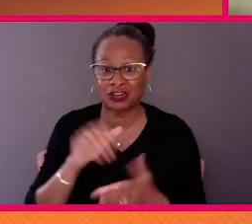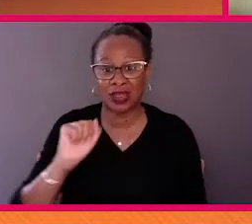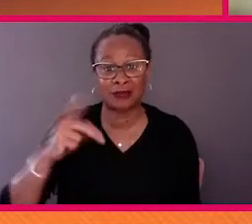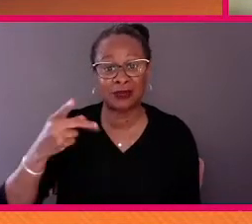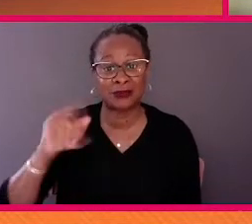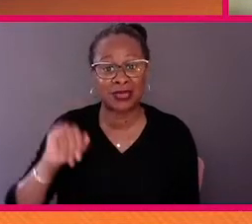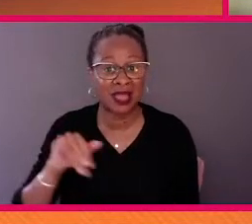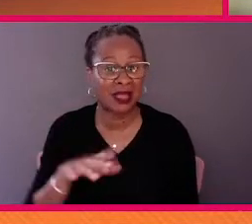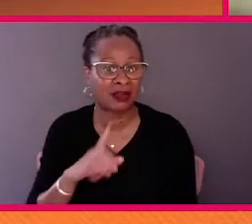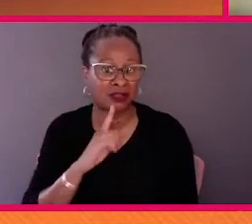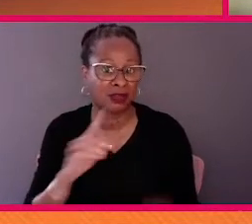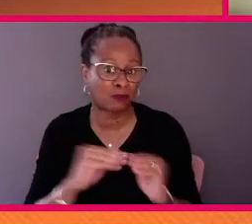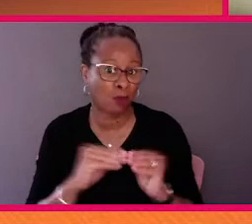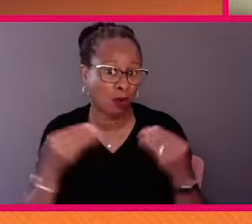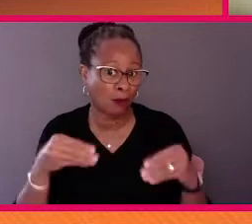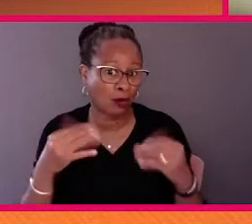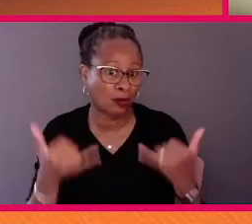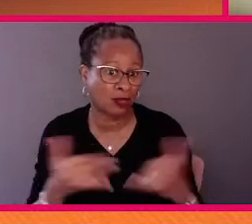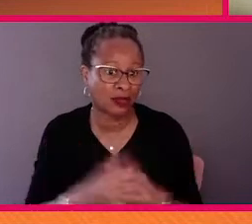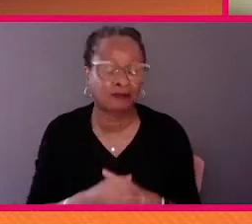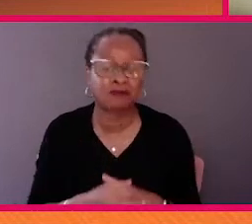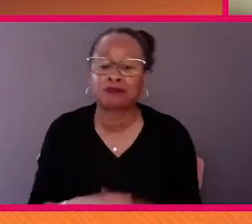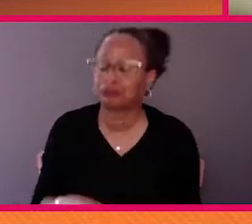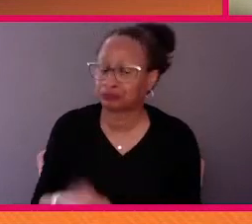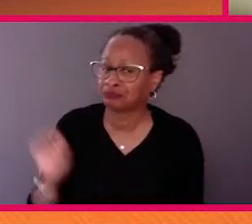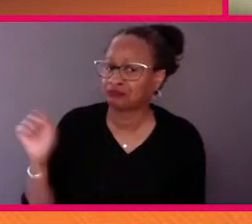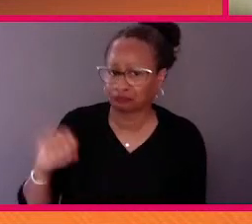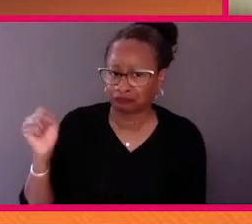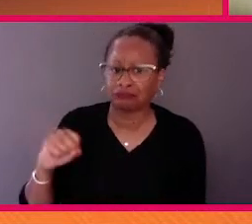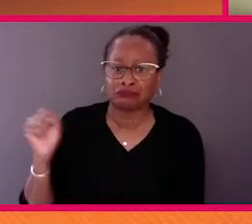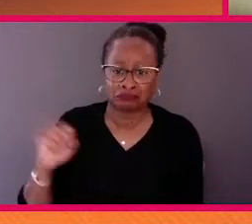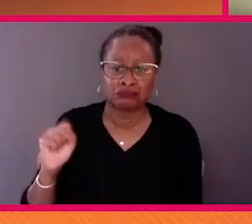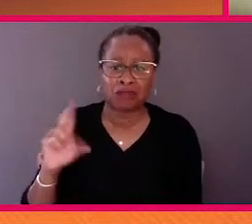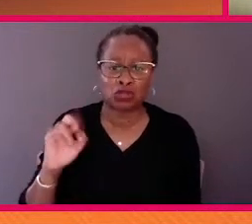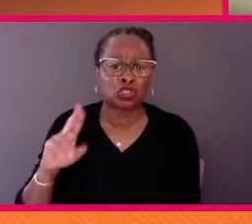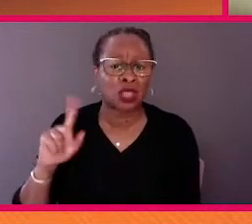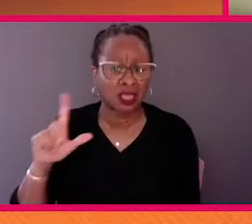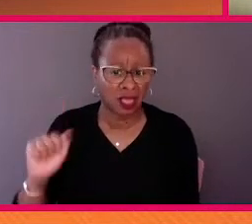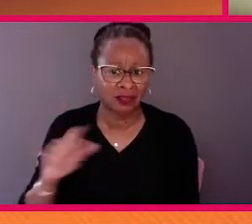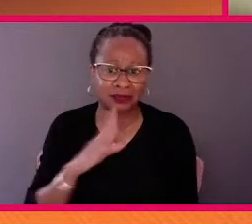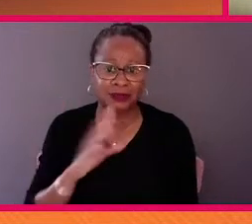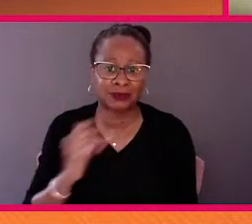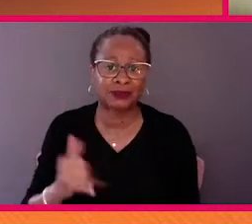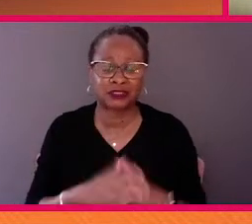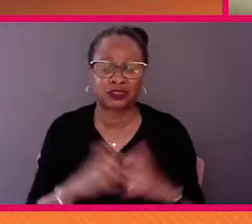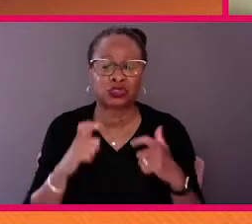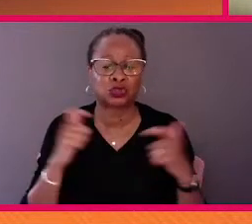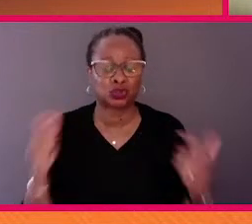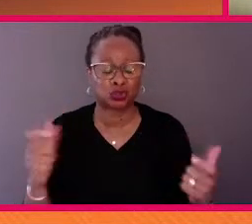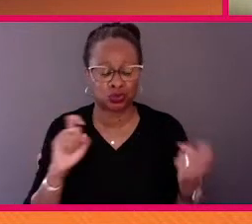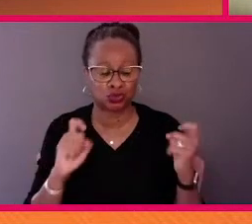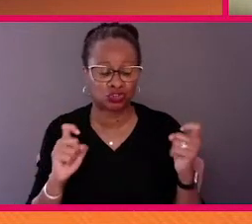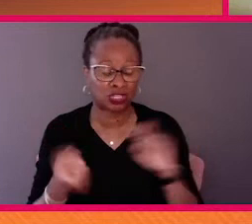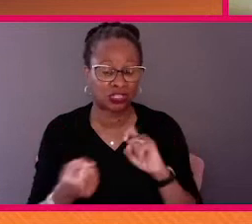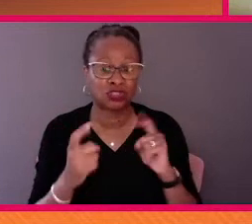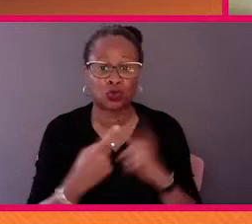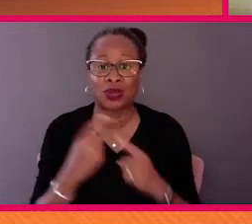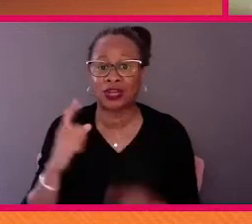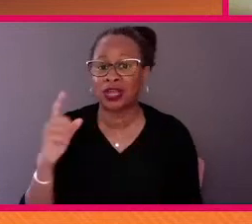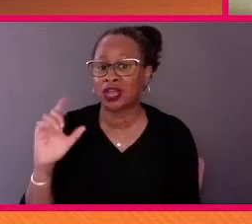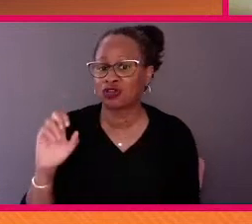protagonists? Oh yeah. I feel like there was a huge difference when Crazy Rich Asians came out and made all that